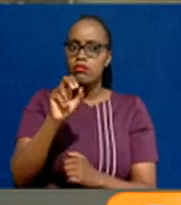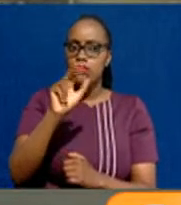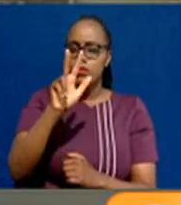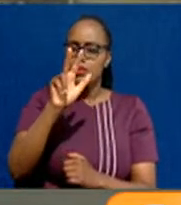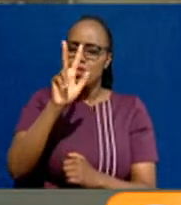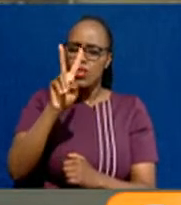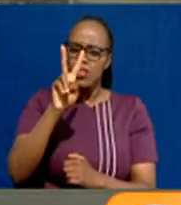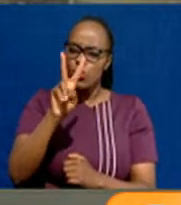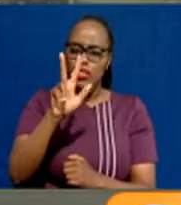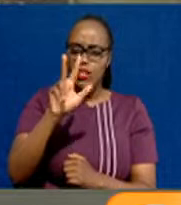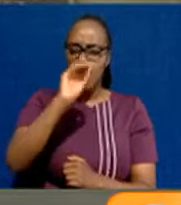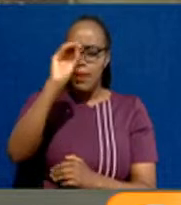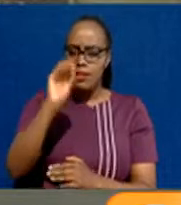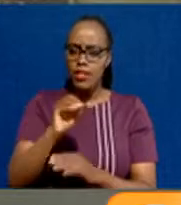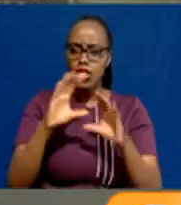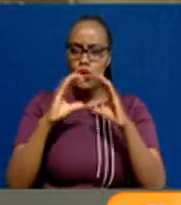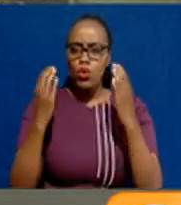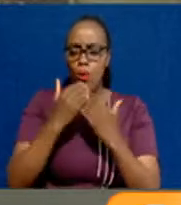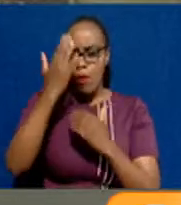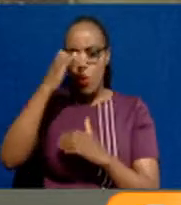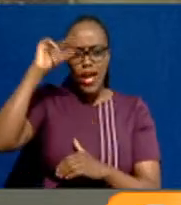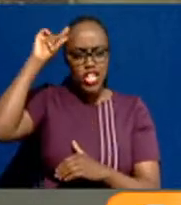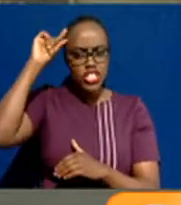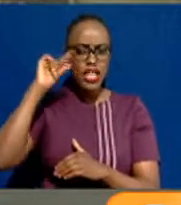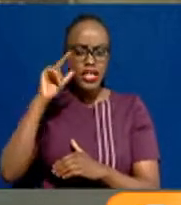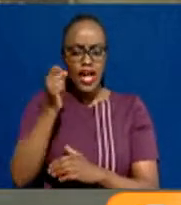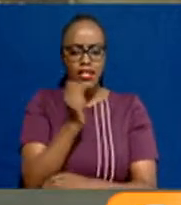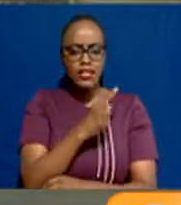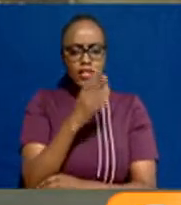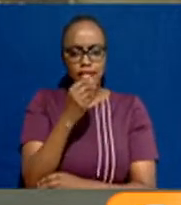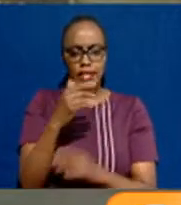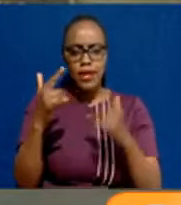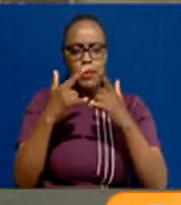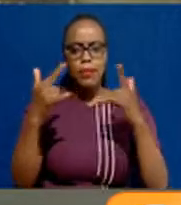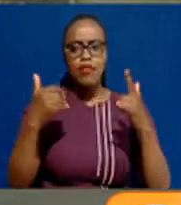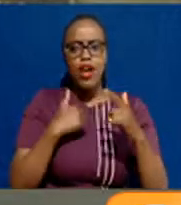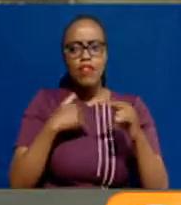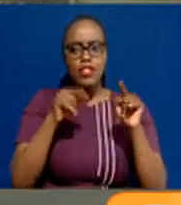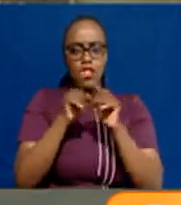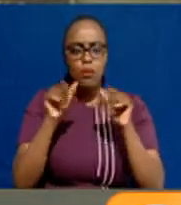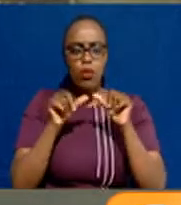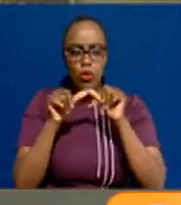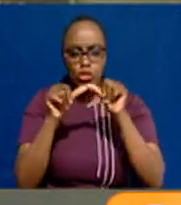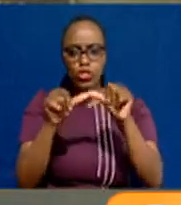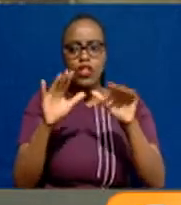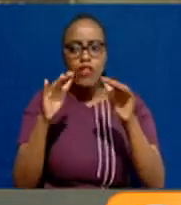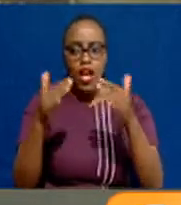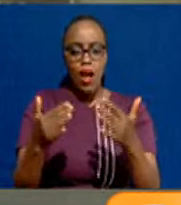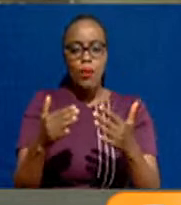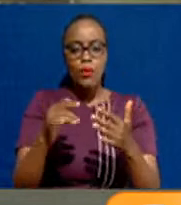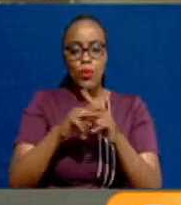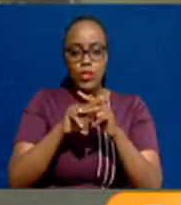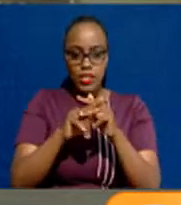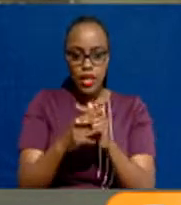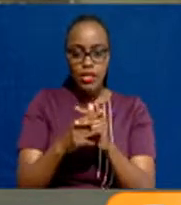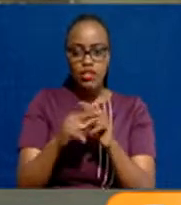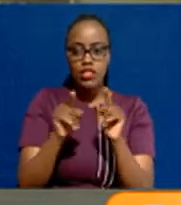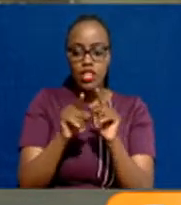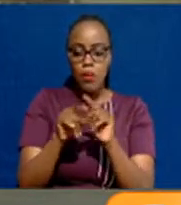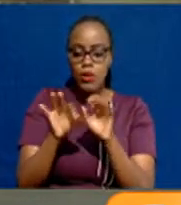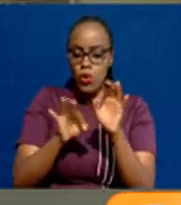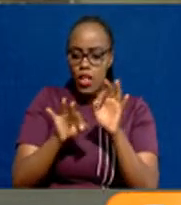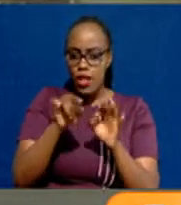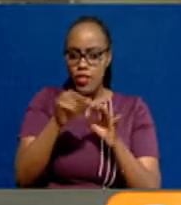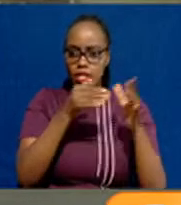So why does the gender wage gap or pay gap still persist? And how do we begin to dismantle